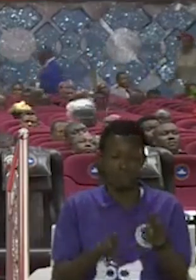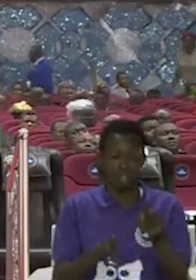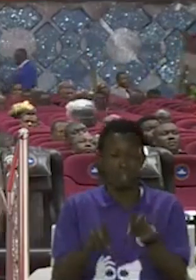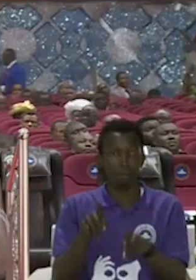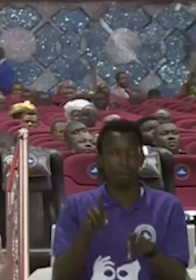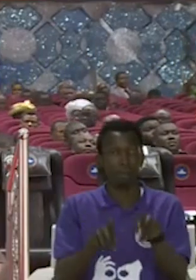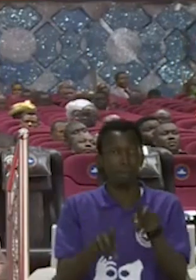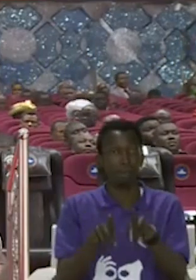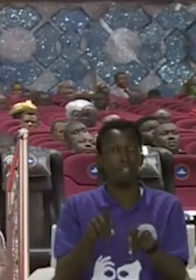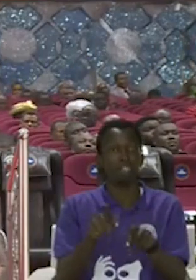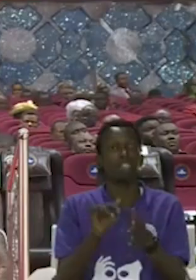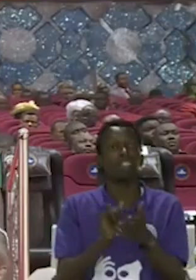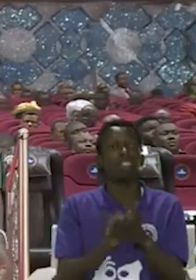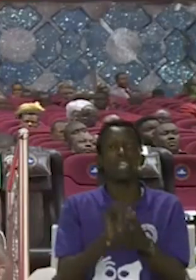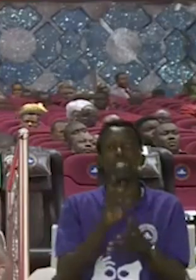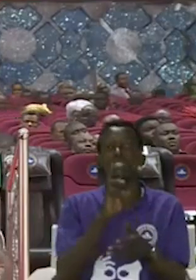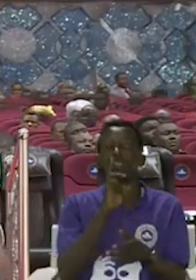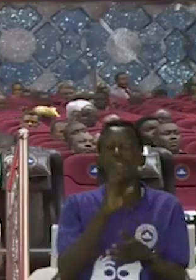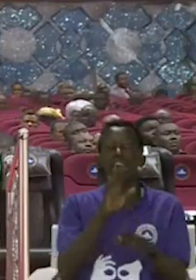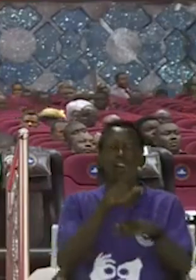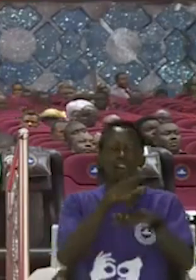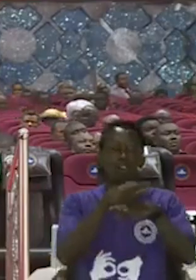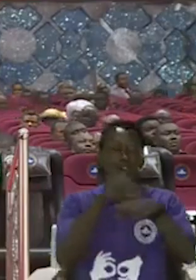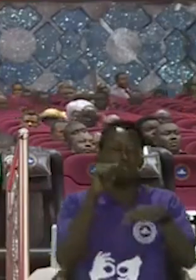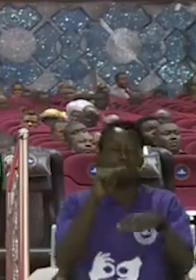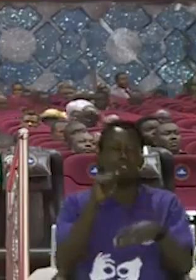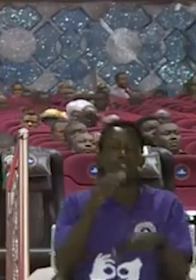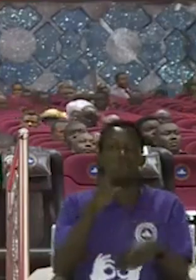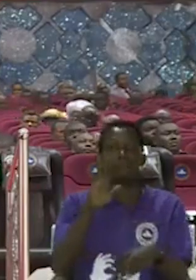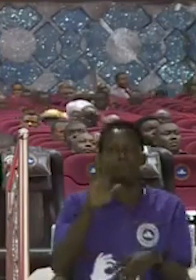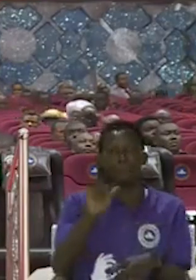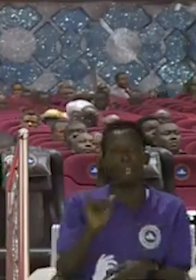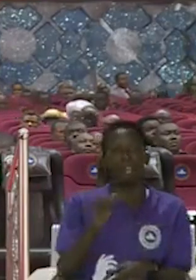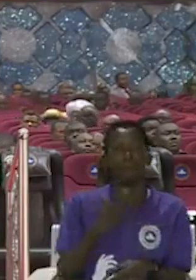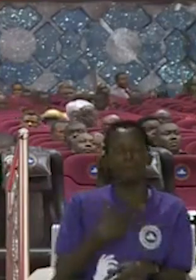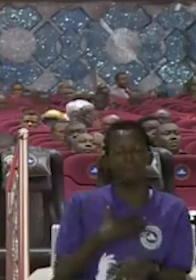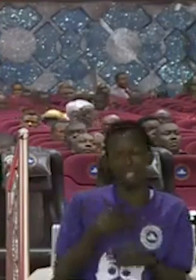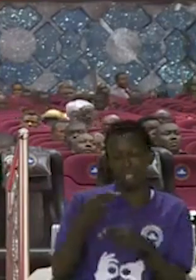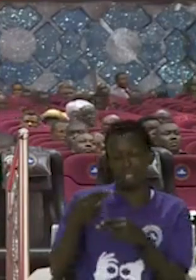that are called by my name